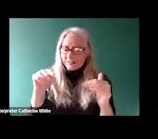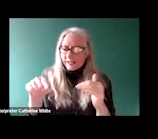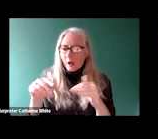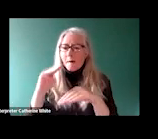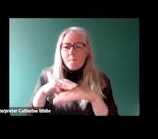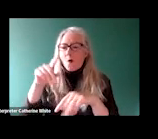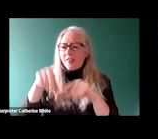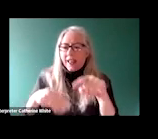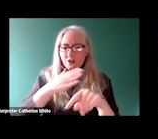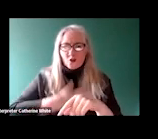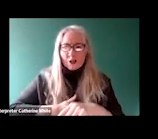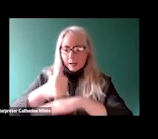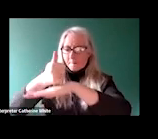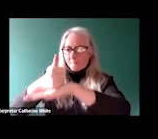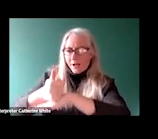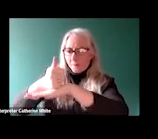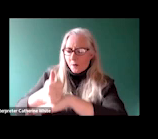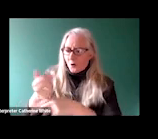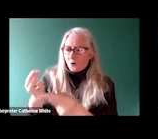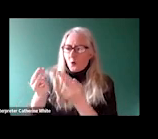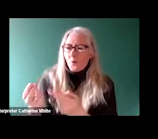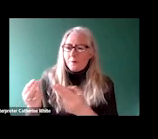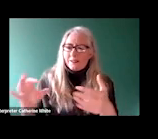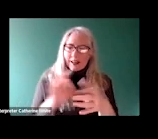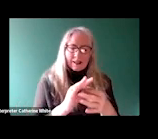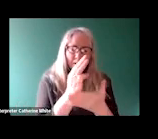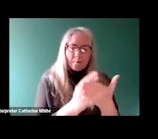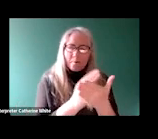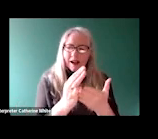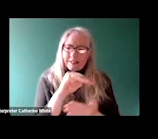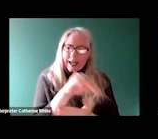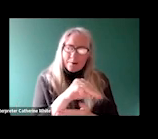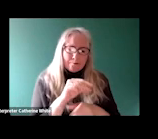the minimum in Part M. And the next slide, please.